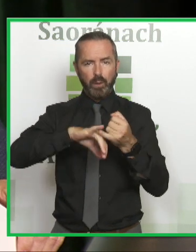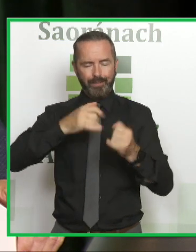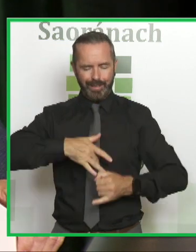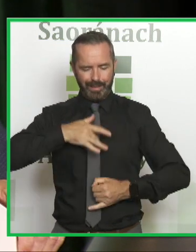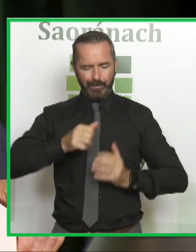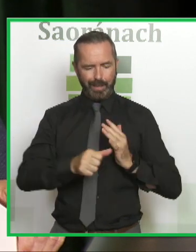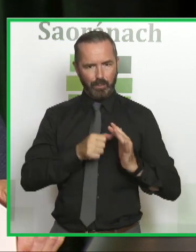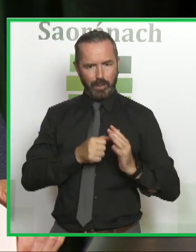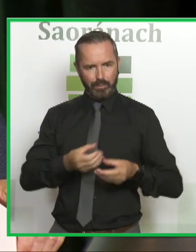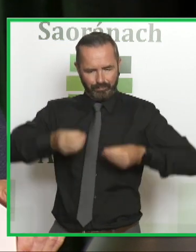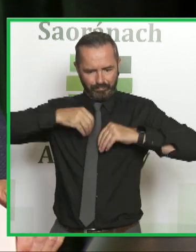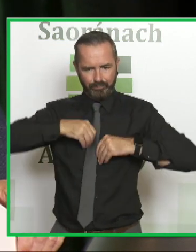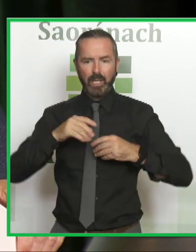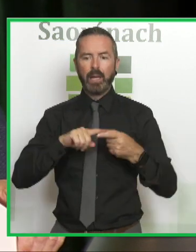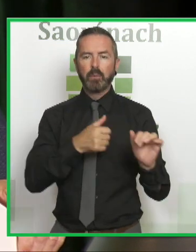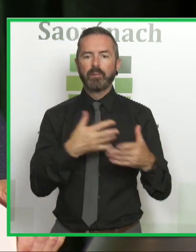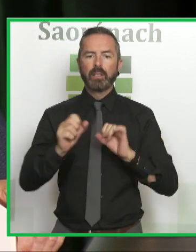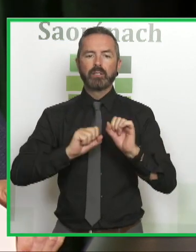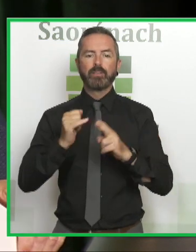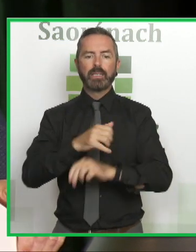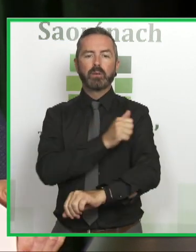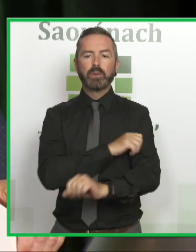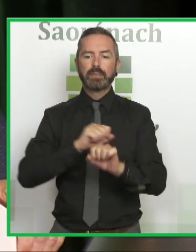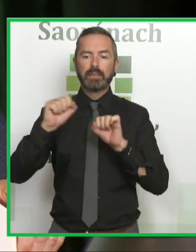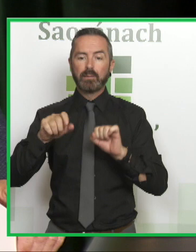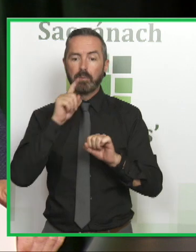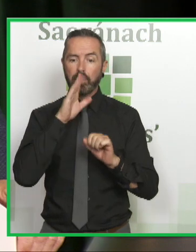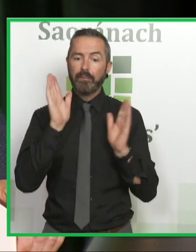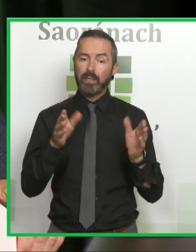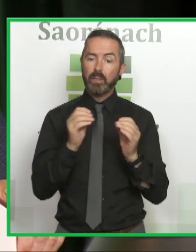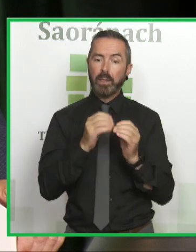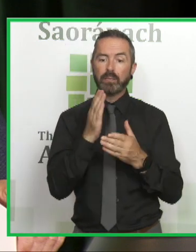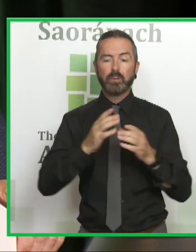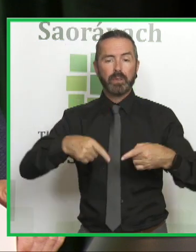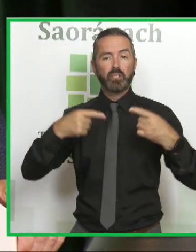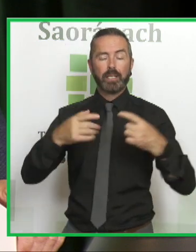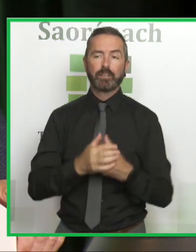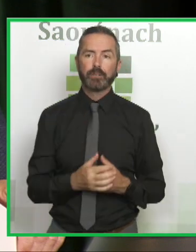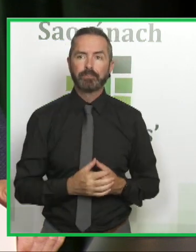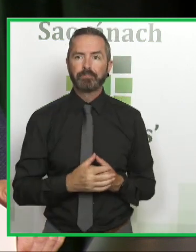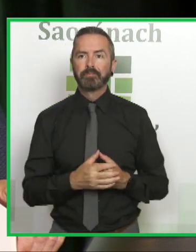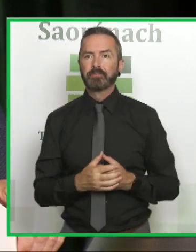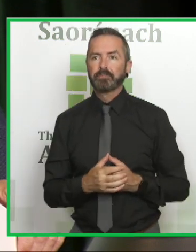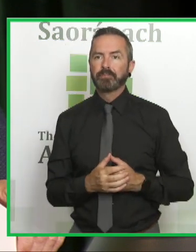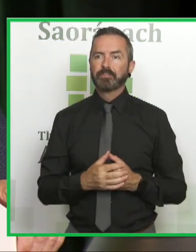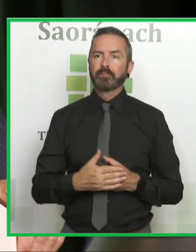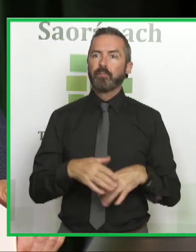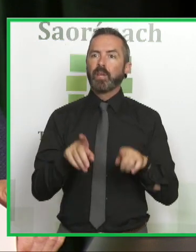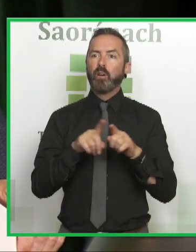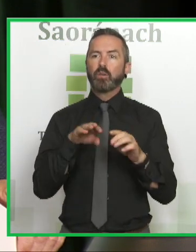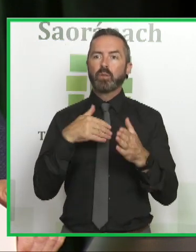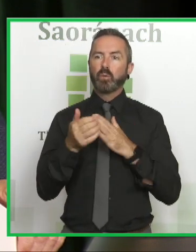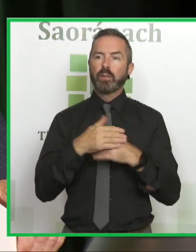give services within the prison system. But they did highlight some of the challenges as people exit as well. And secondly, the drugs